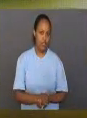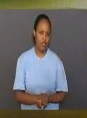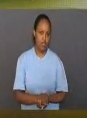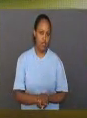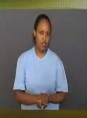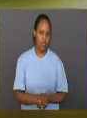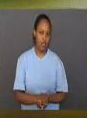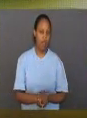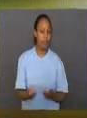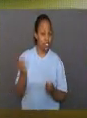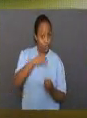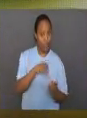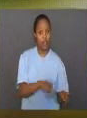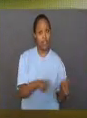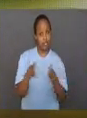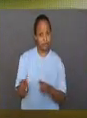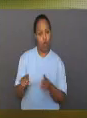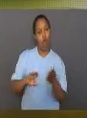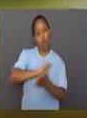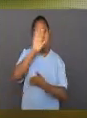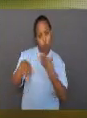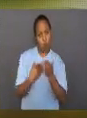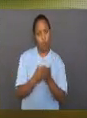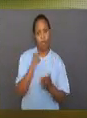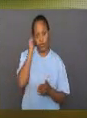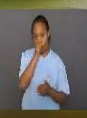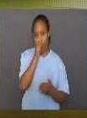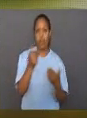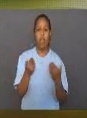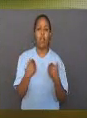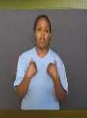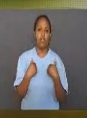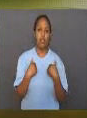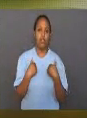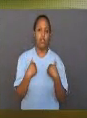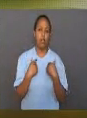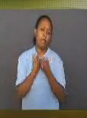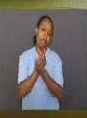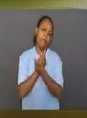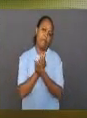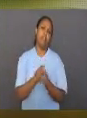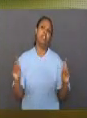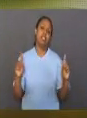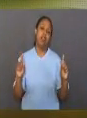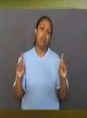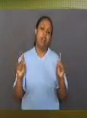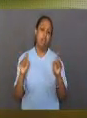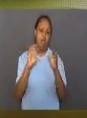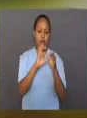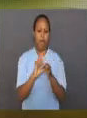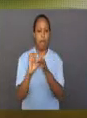In addition, all Ethiopians have the right to freely associate